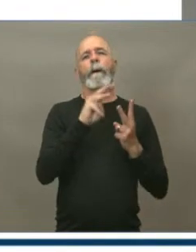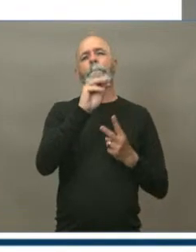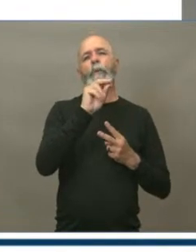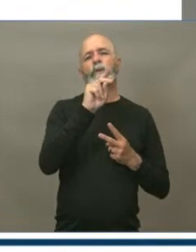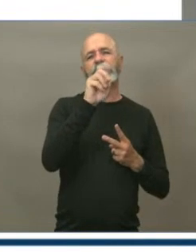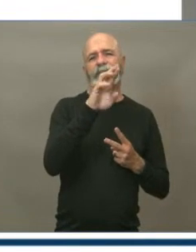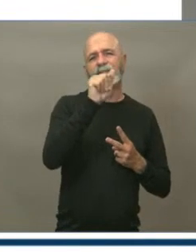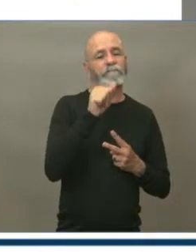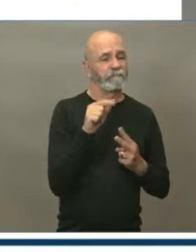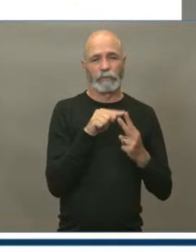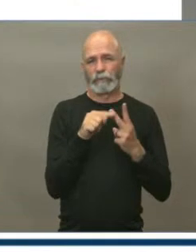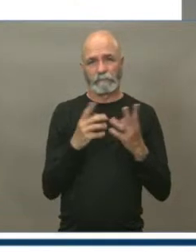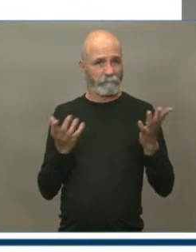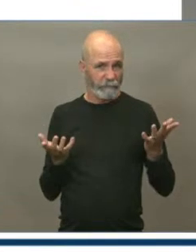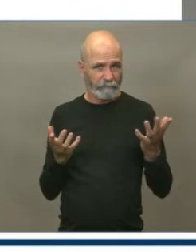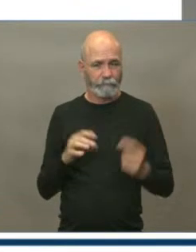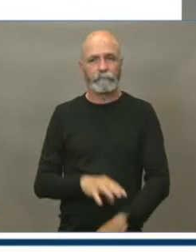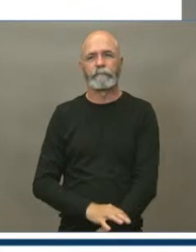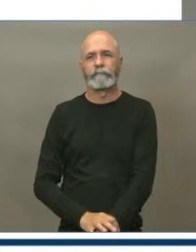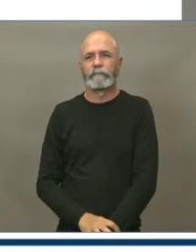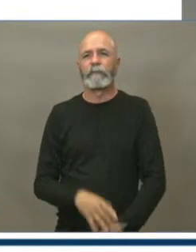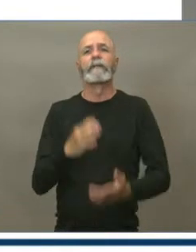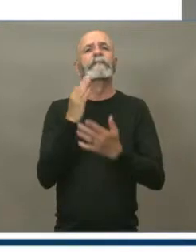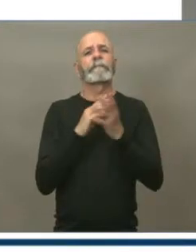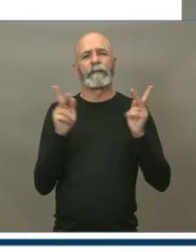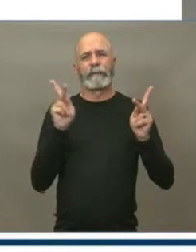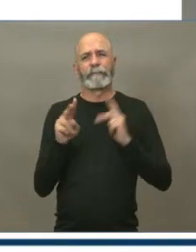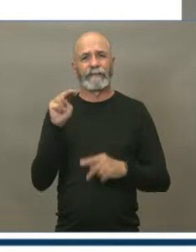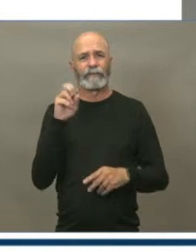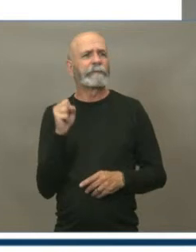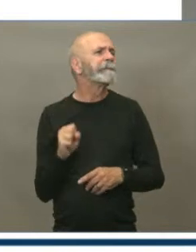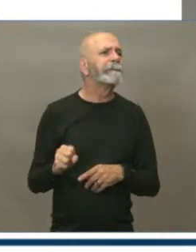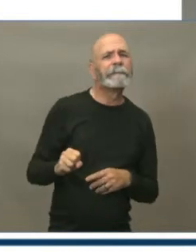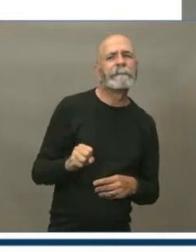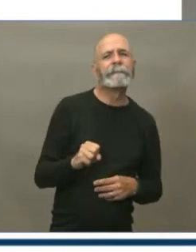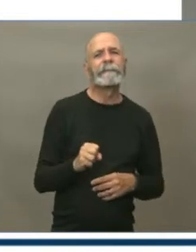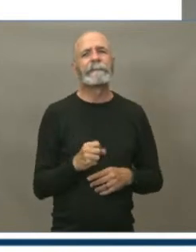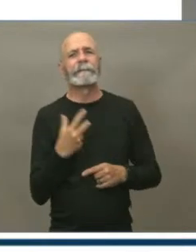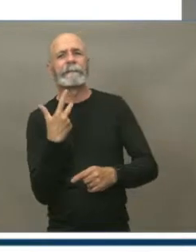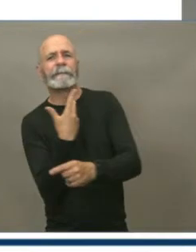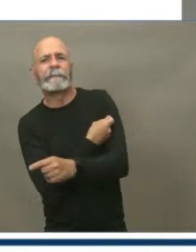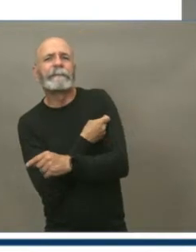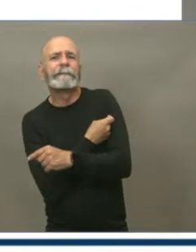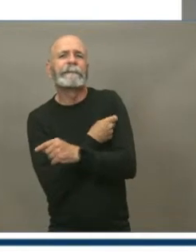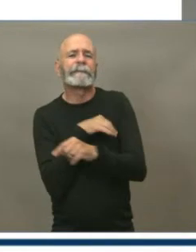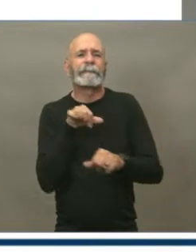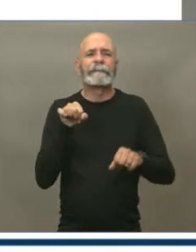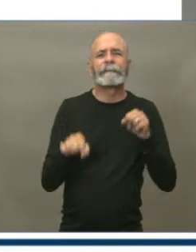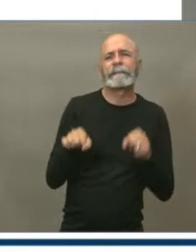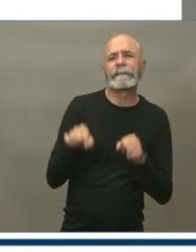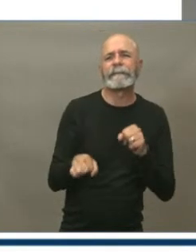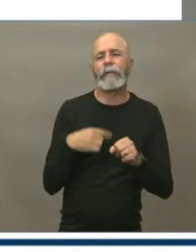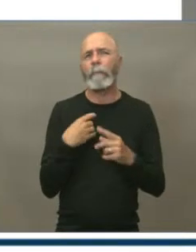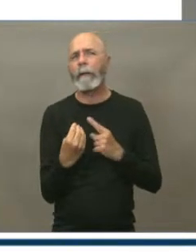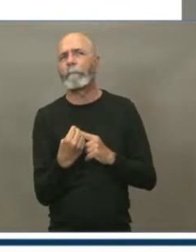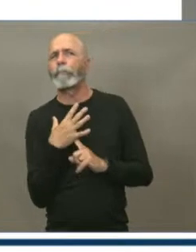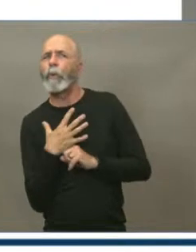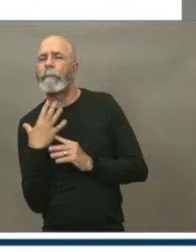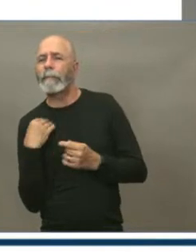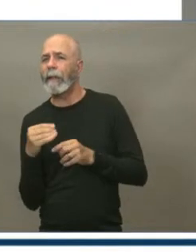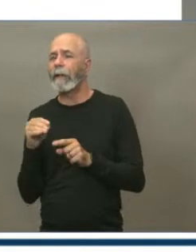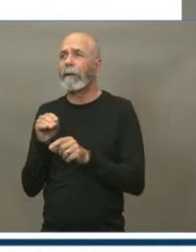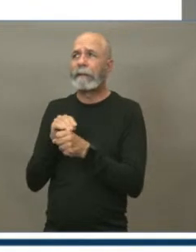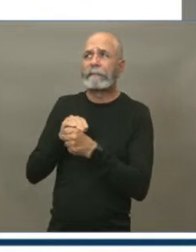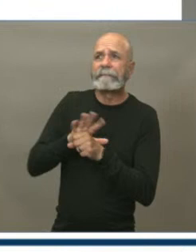always considered the risks of the vaccine, the risks of exposure or severe illness from COVID, and the availability of